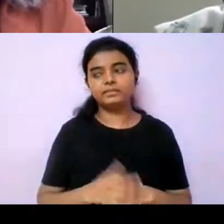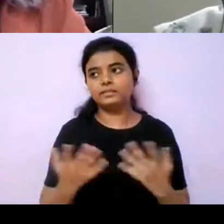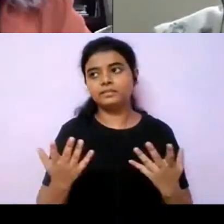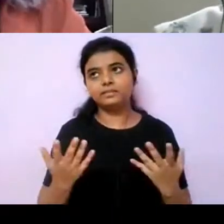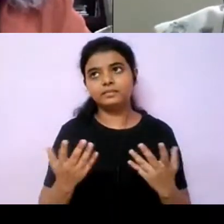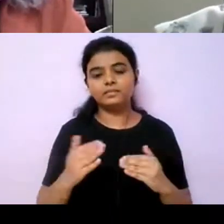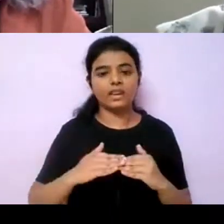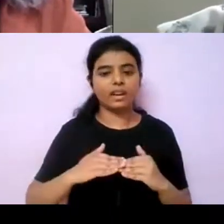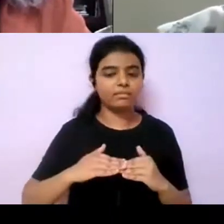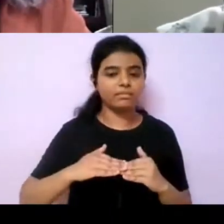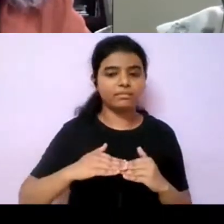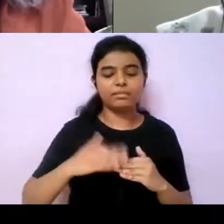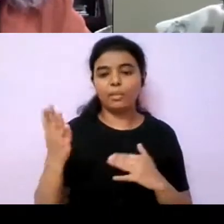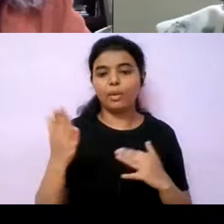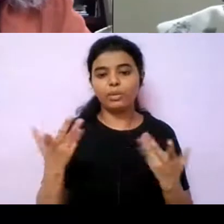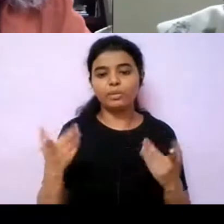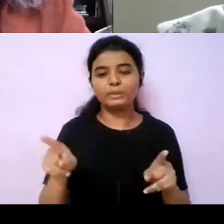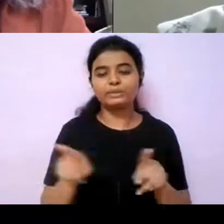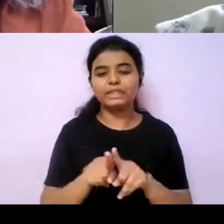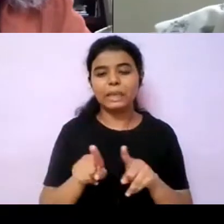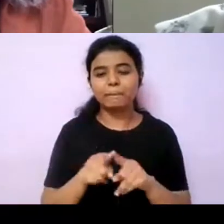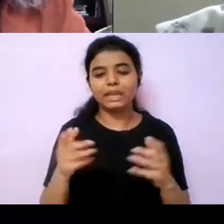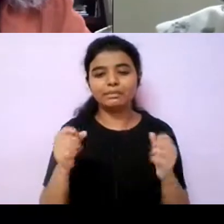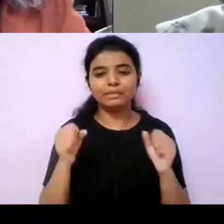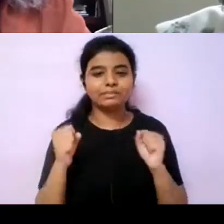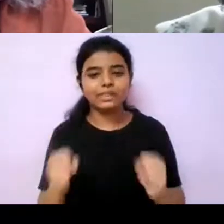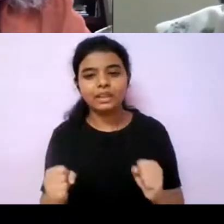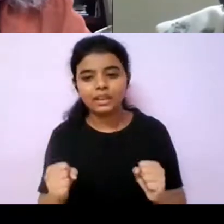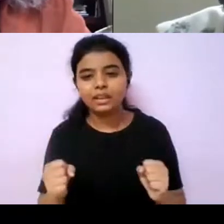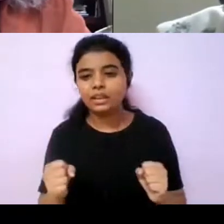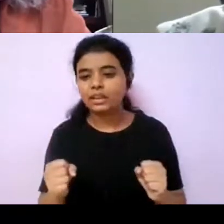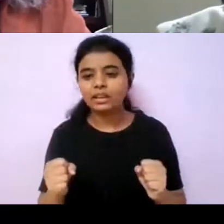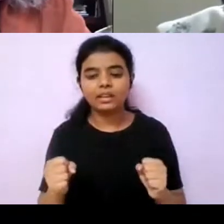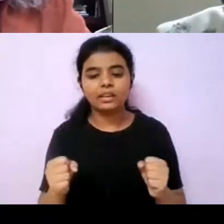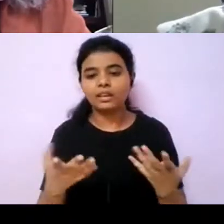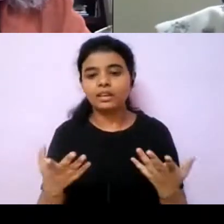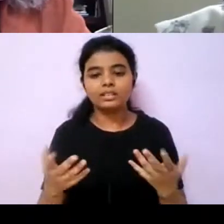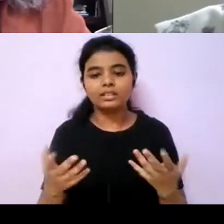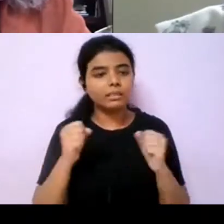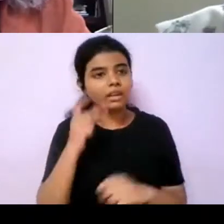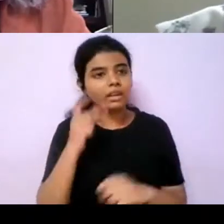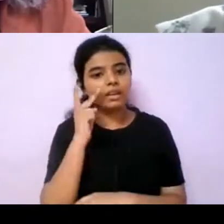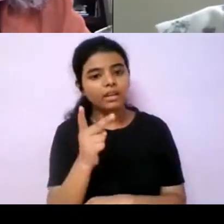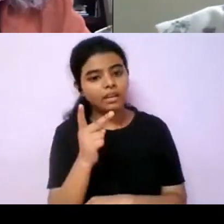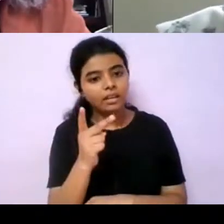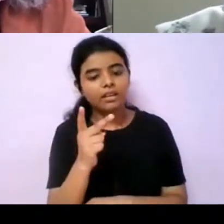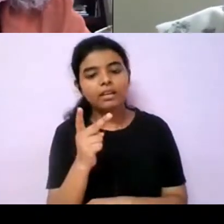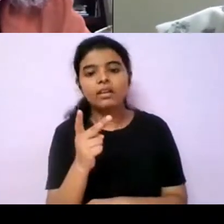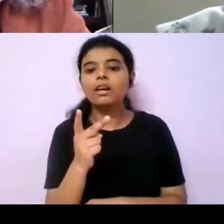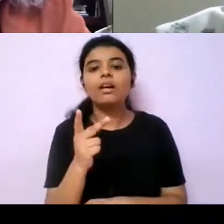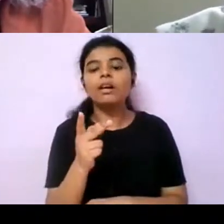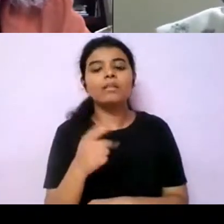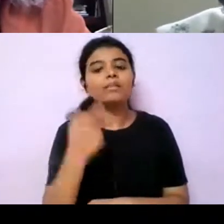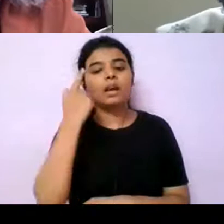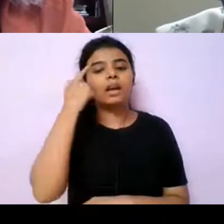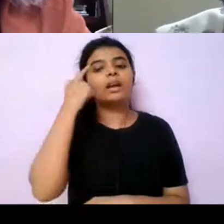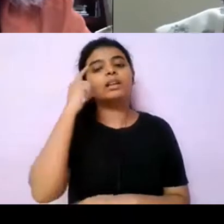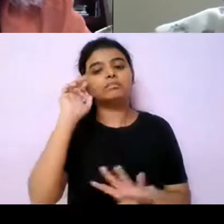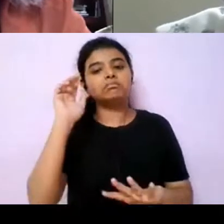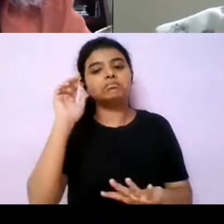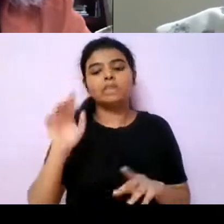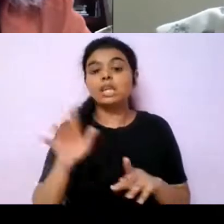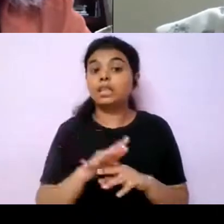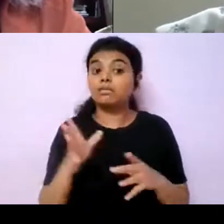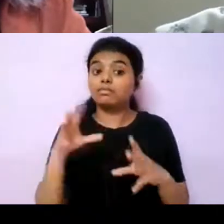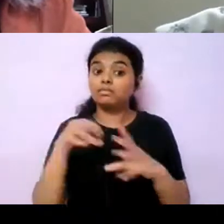fitting kind of a way to conclude this discussion. And once again, I was delighted to be a